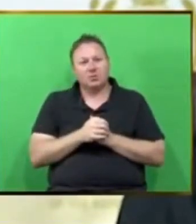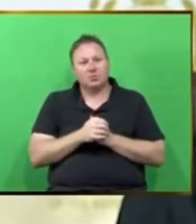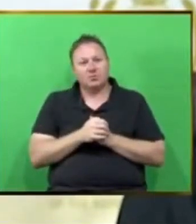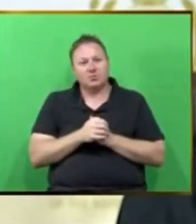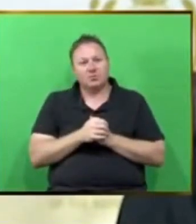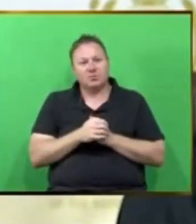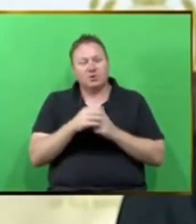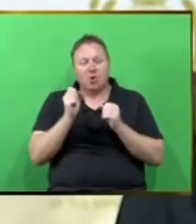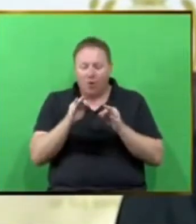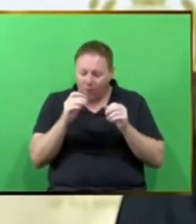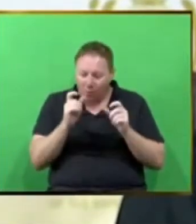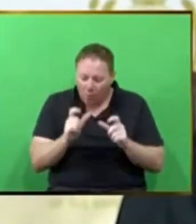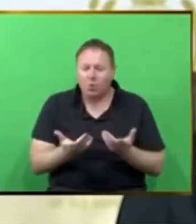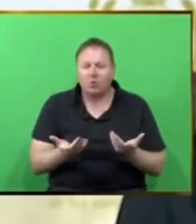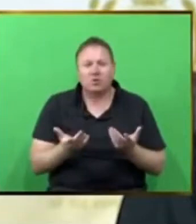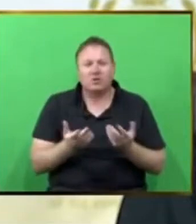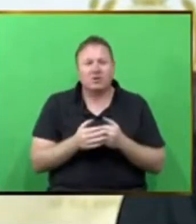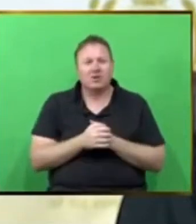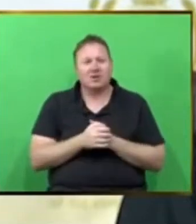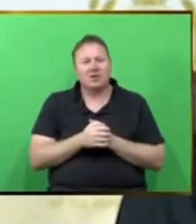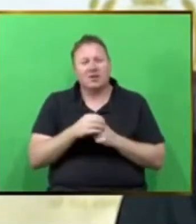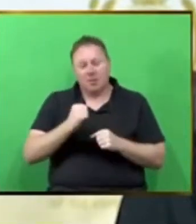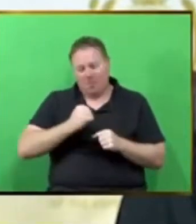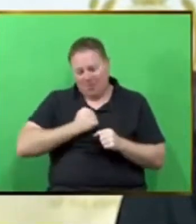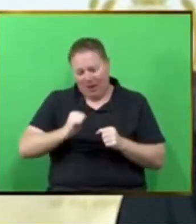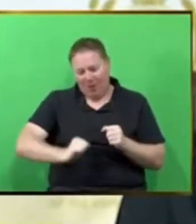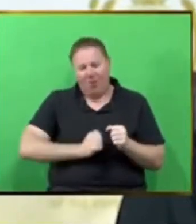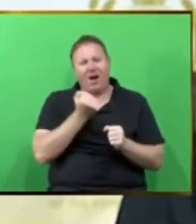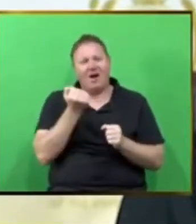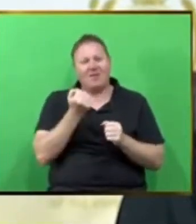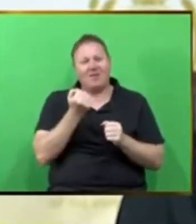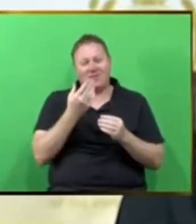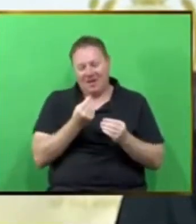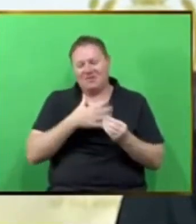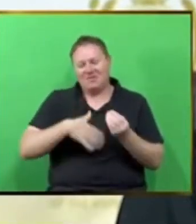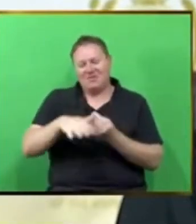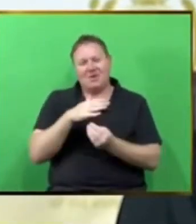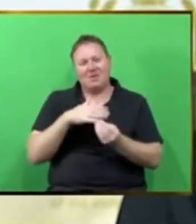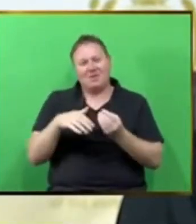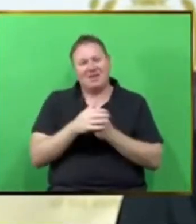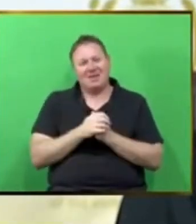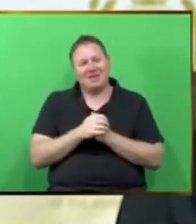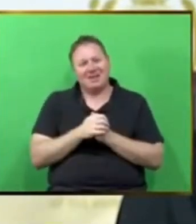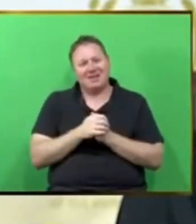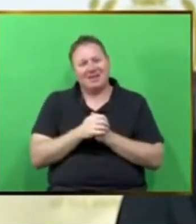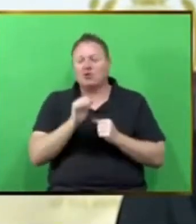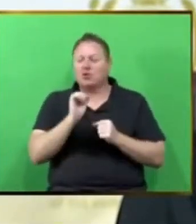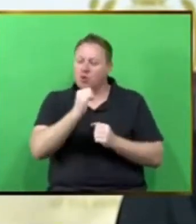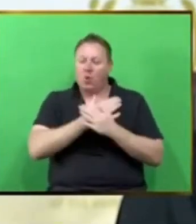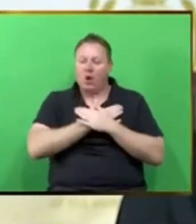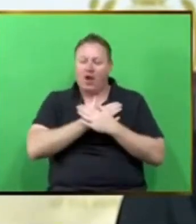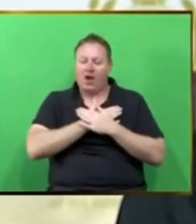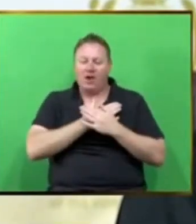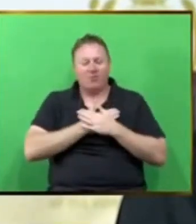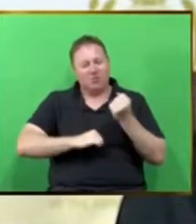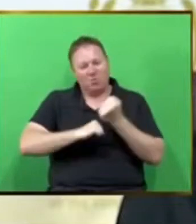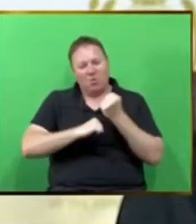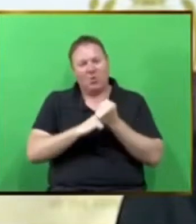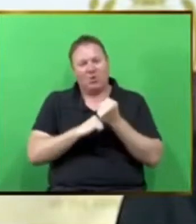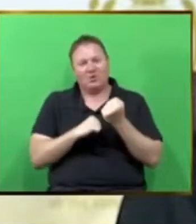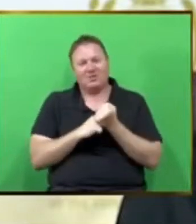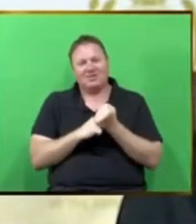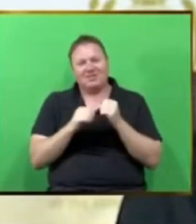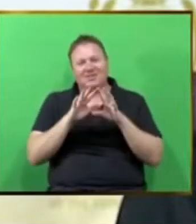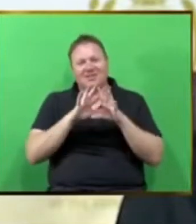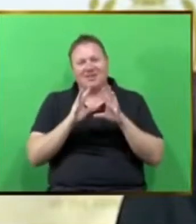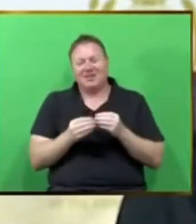of course, and to my wife and family, your love, support, and forbearance are